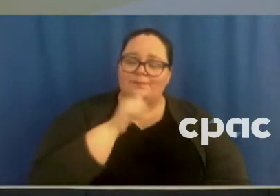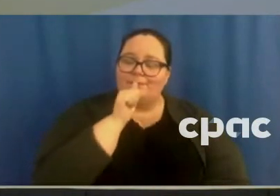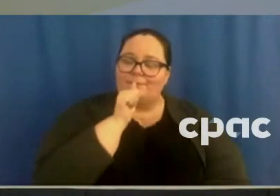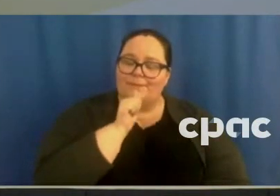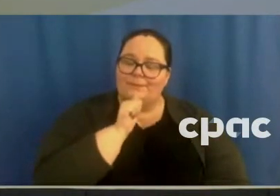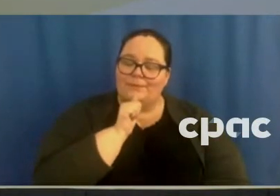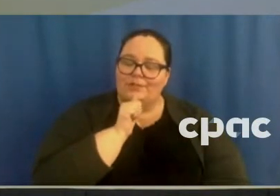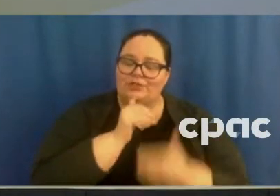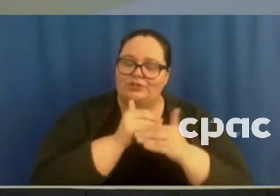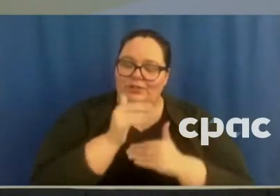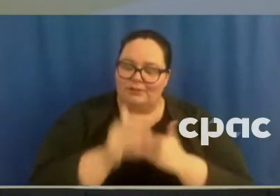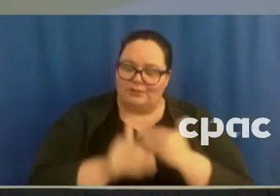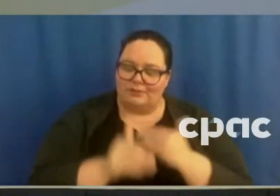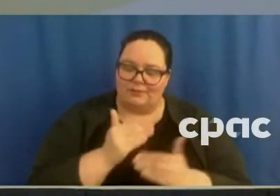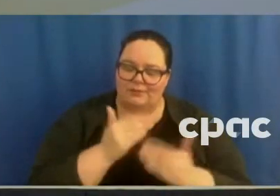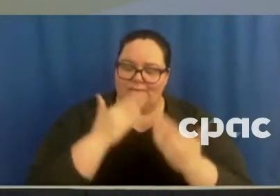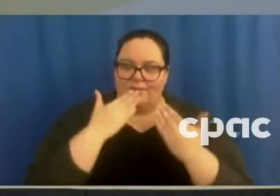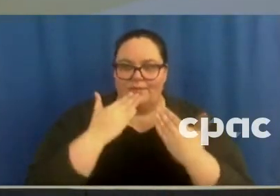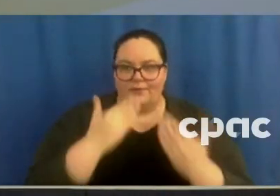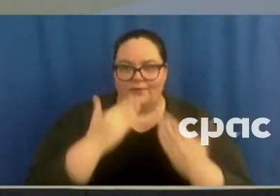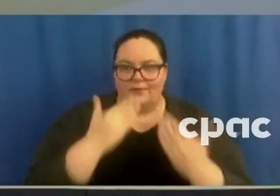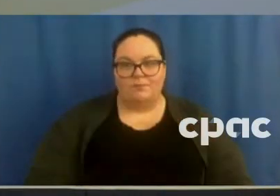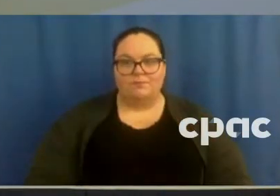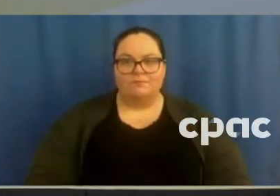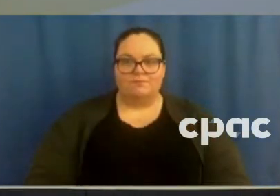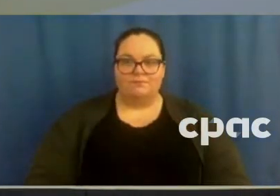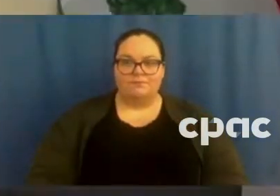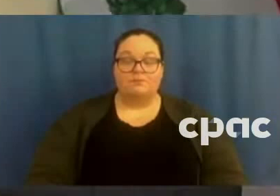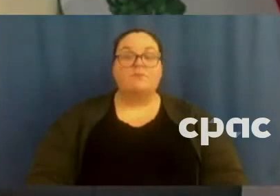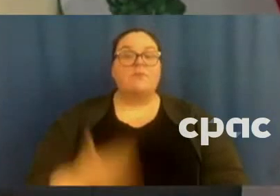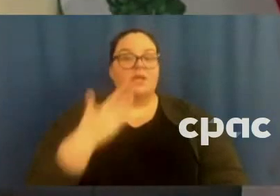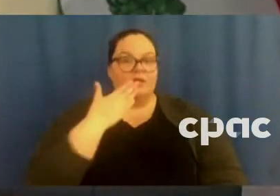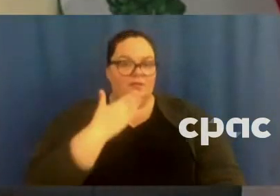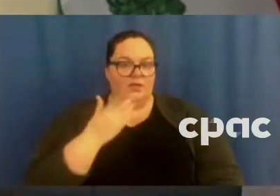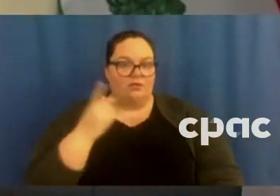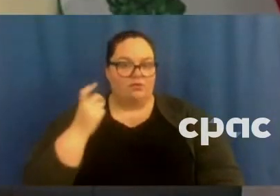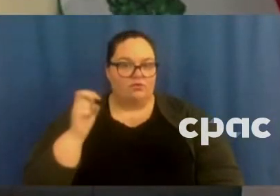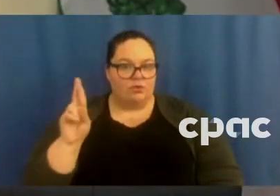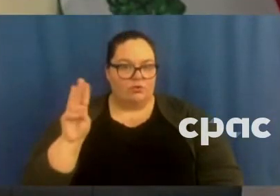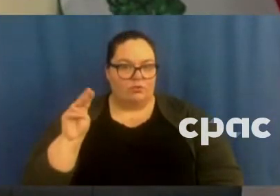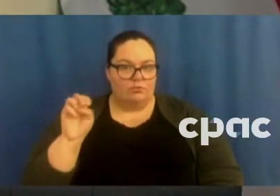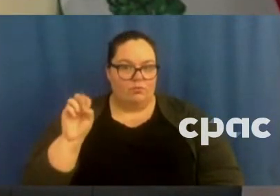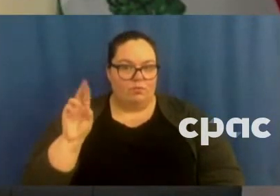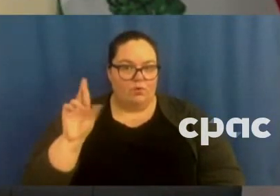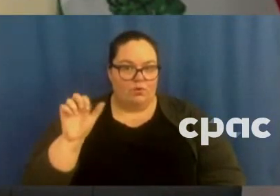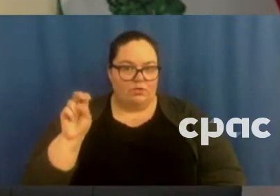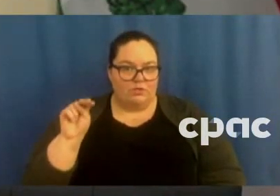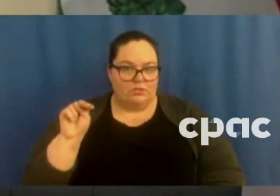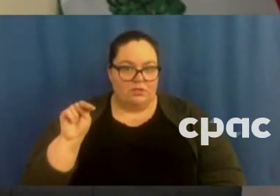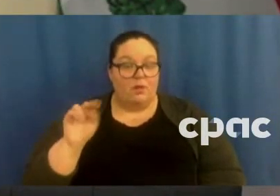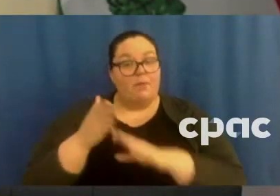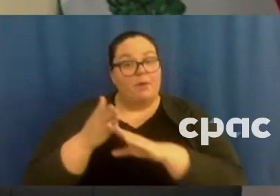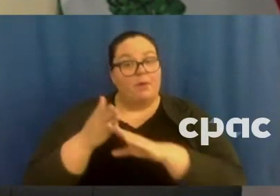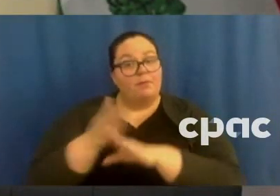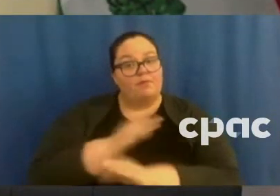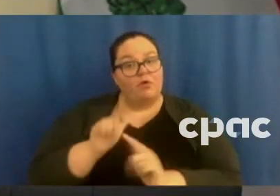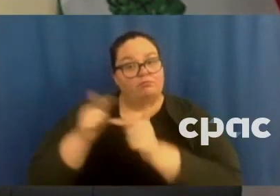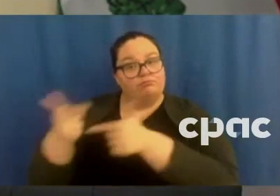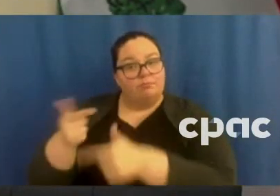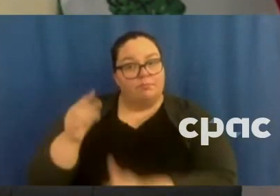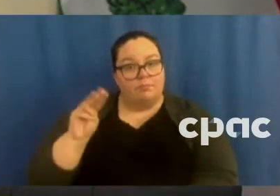kind. Thank you. Thank you very much, Dr. Morrison. And just before we go to the questions from the